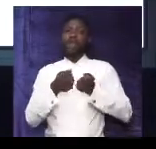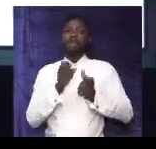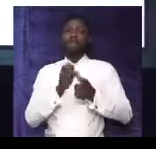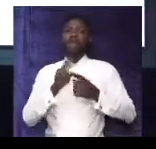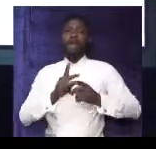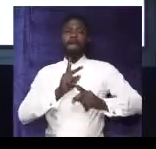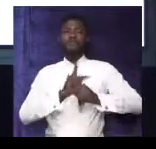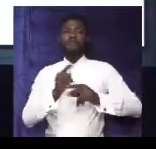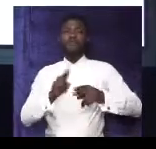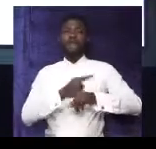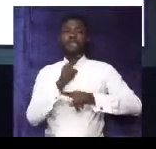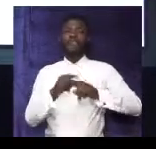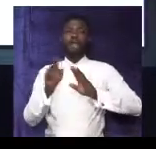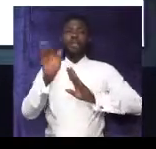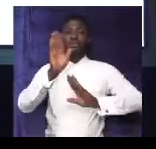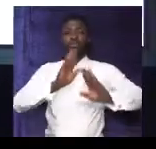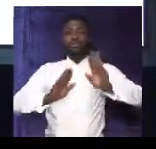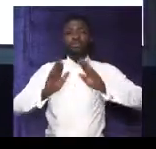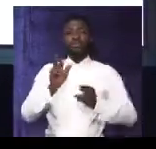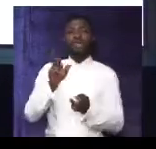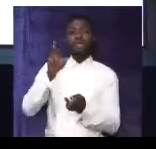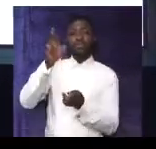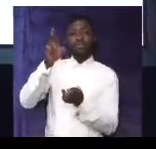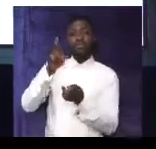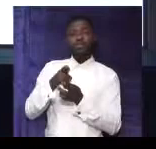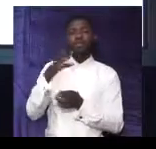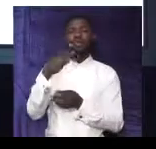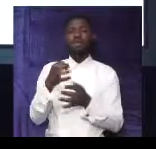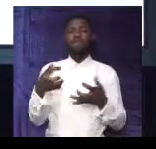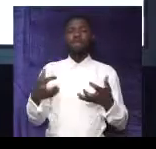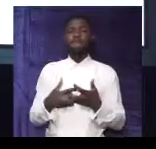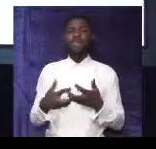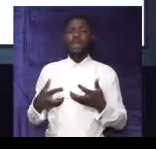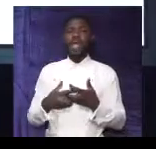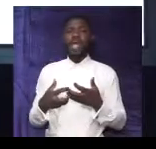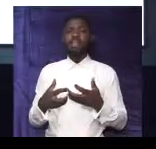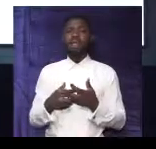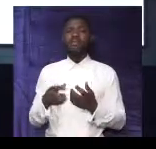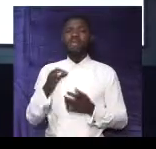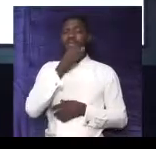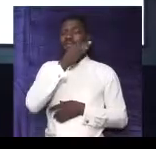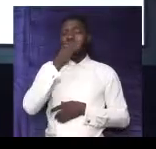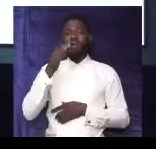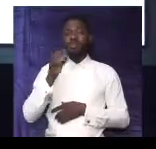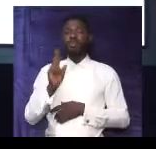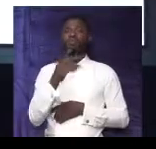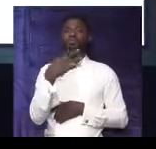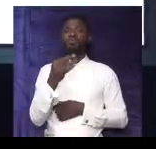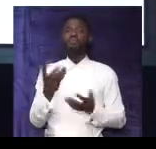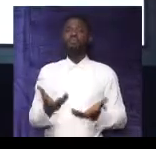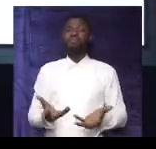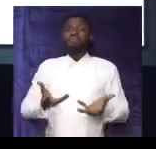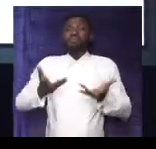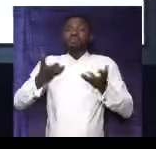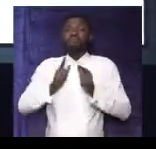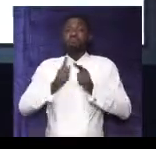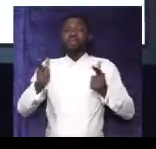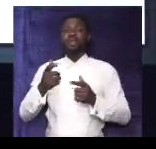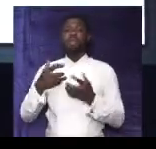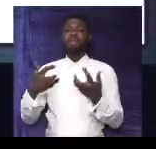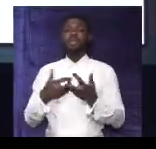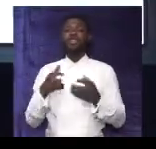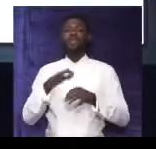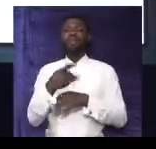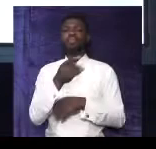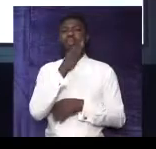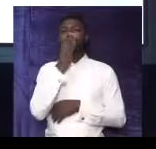or prevent natural disaster. Reduction of mechanized farming. The use of machines, big and heavy machines on the